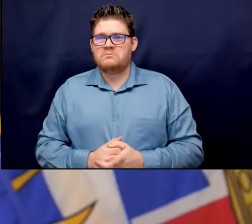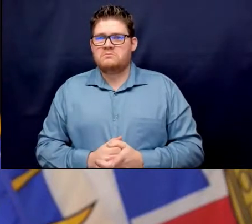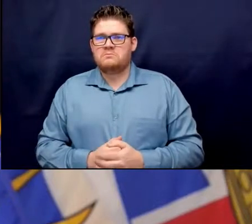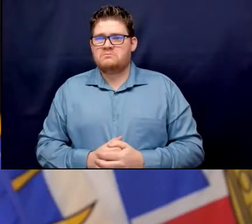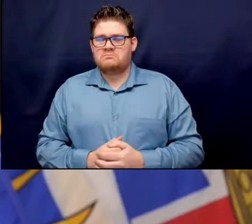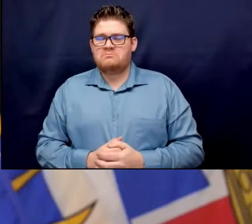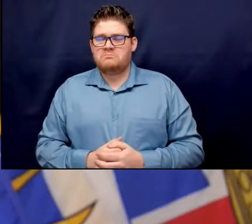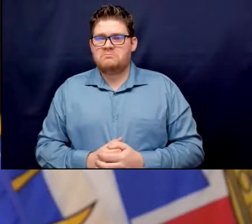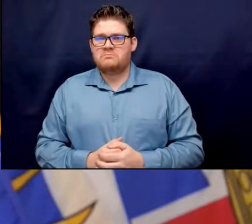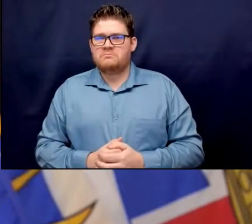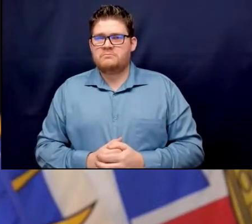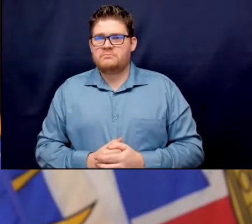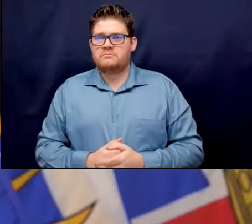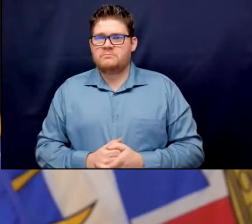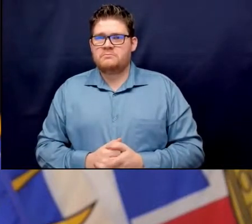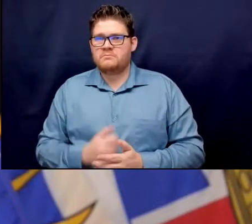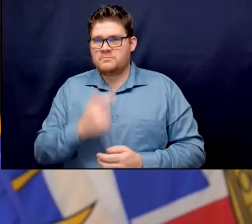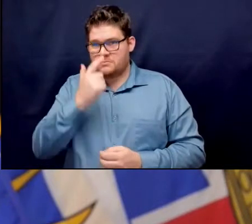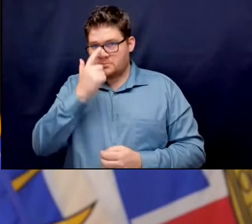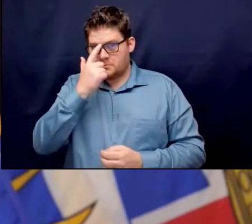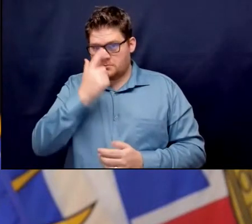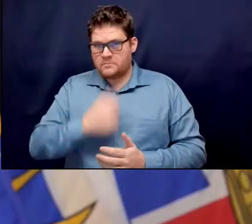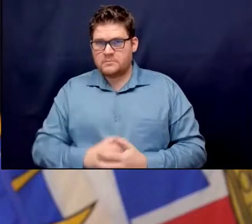Justine, are you on mute?